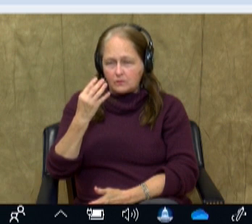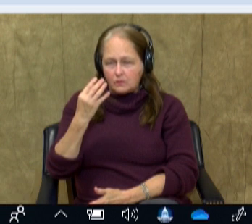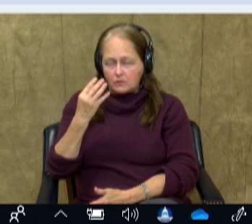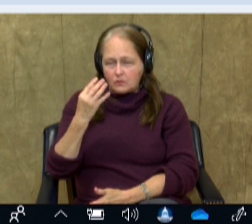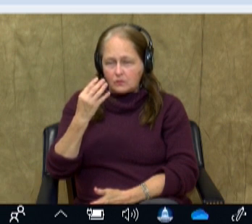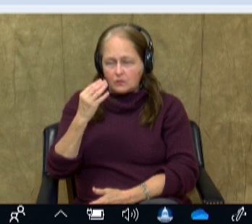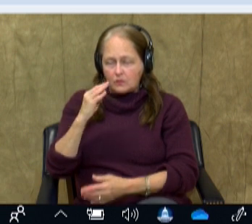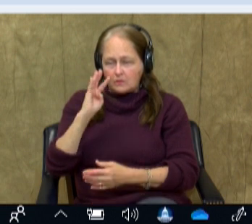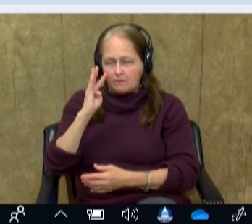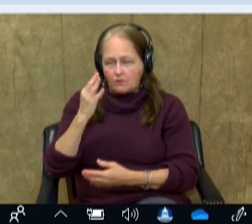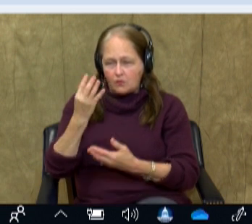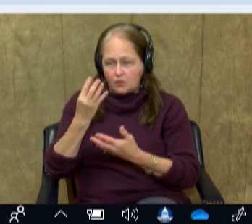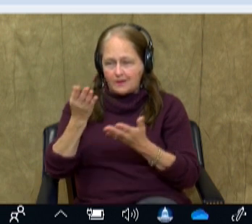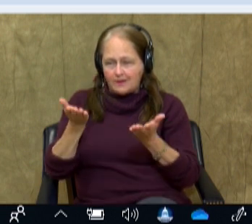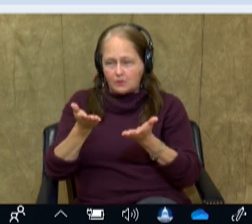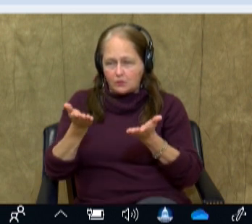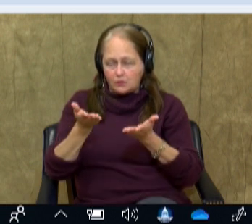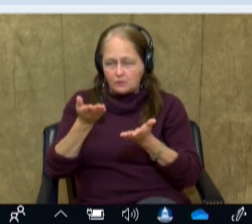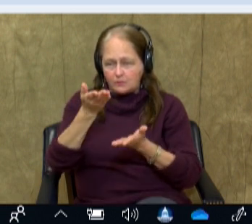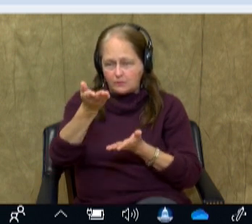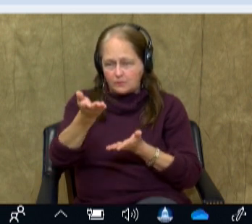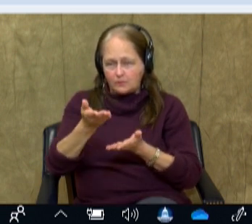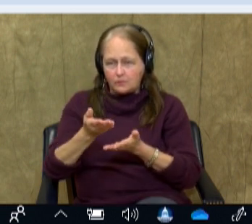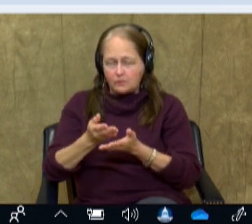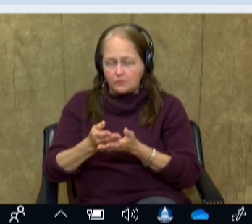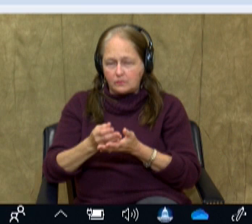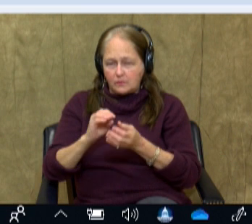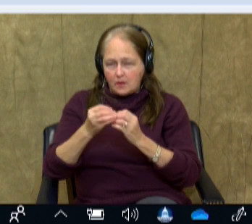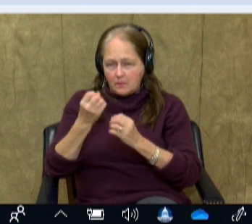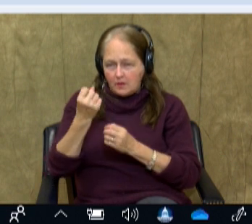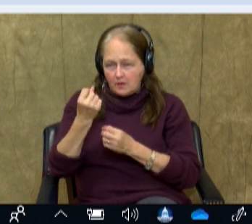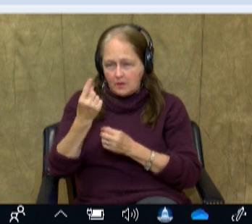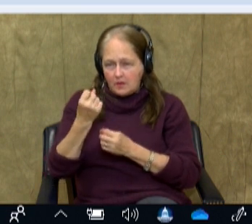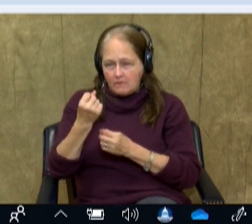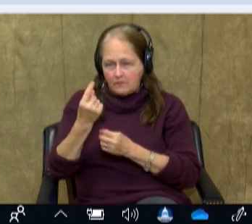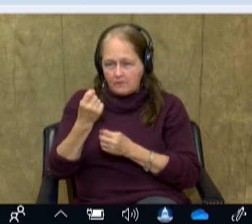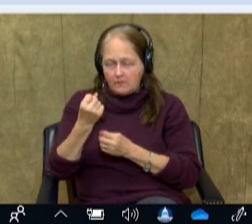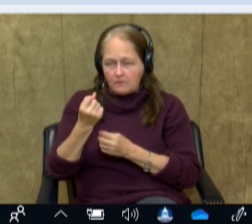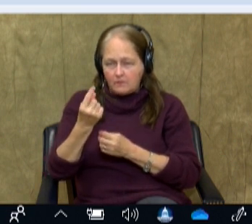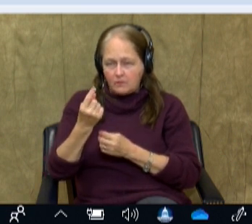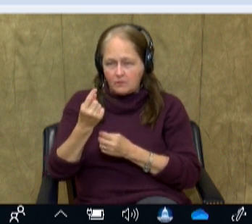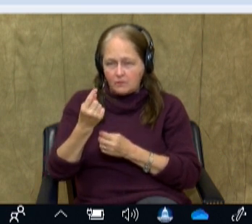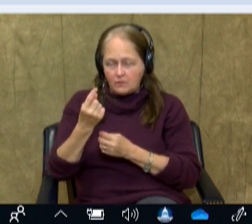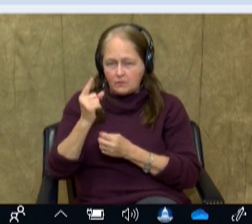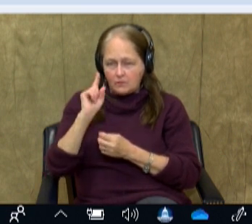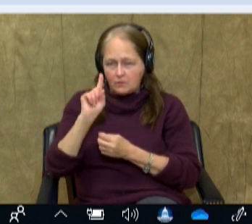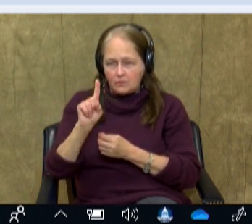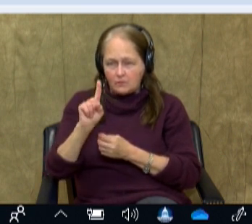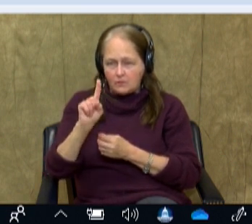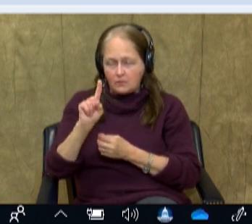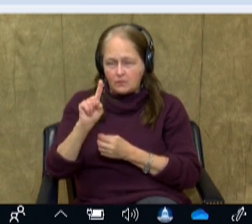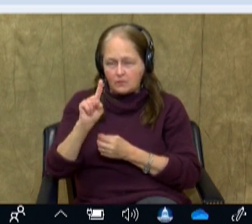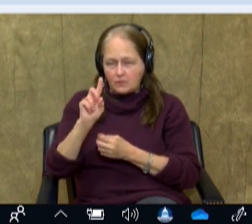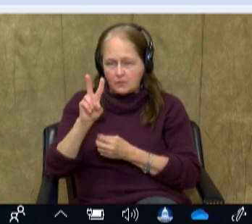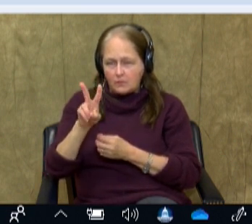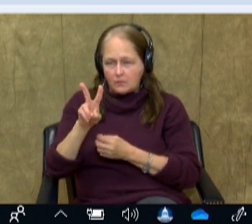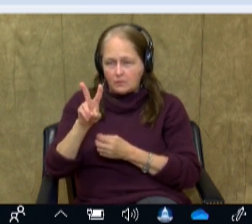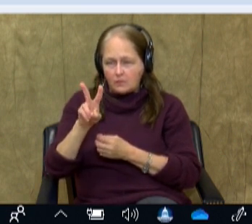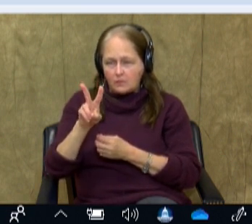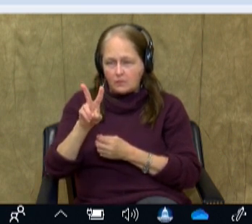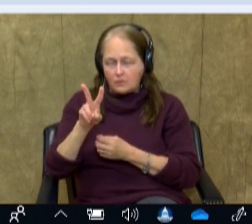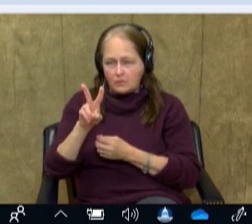And we're going to put a 4 here. The number 11, 1,